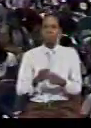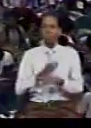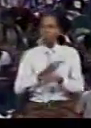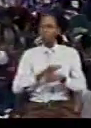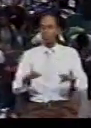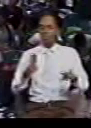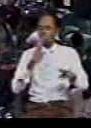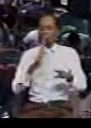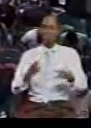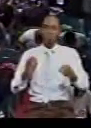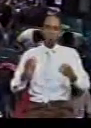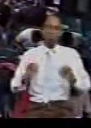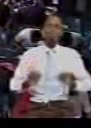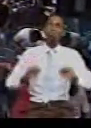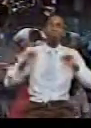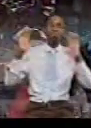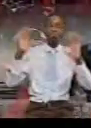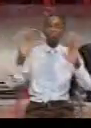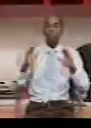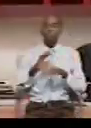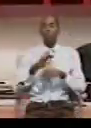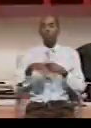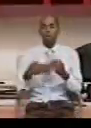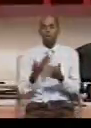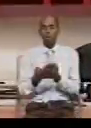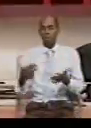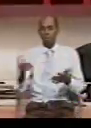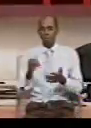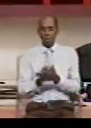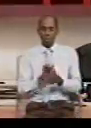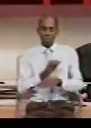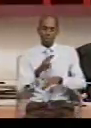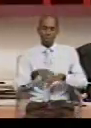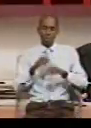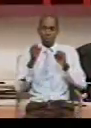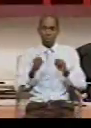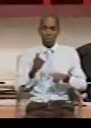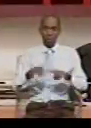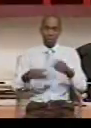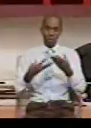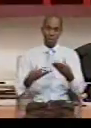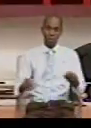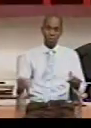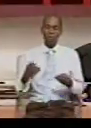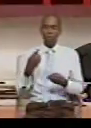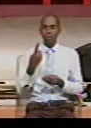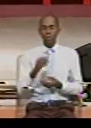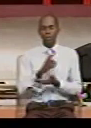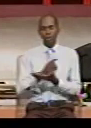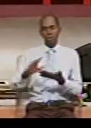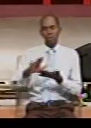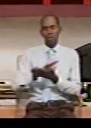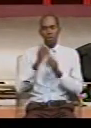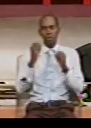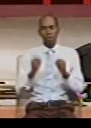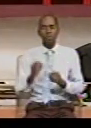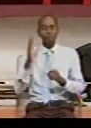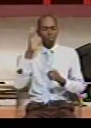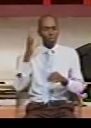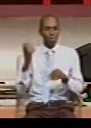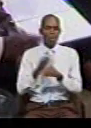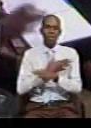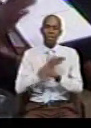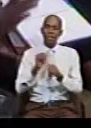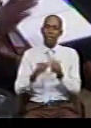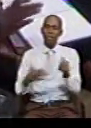there's no natural solution about, supernatural power of his resurrection will roll everything away tonight